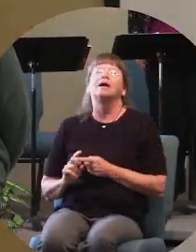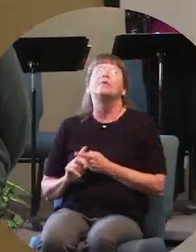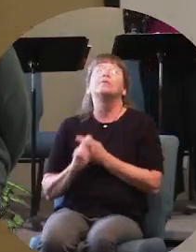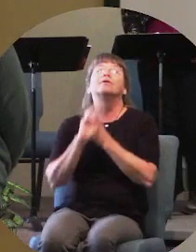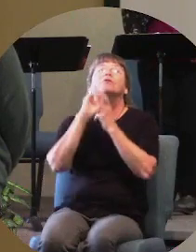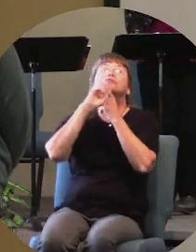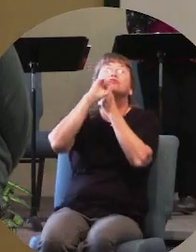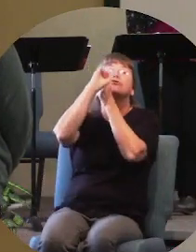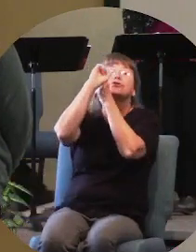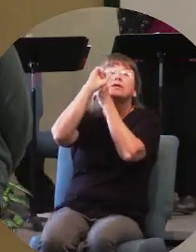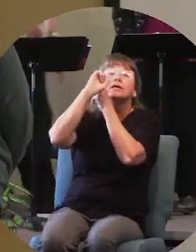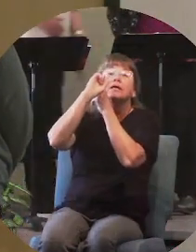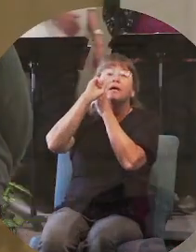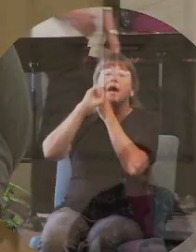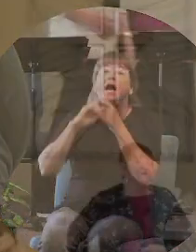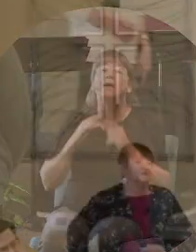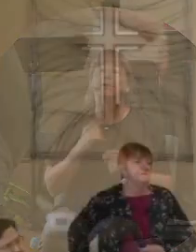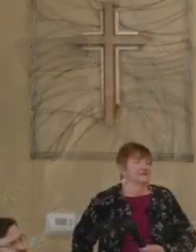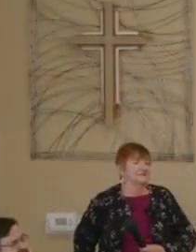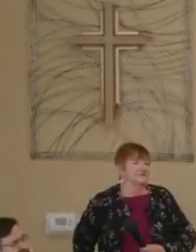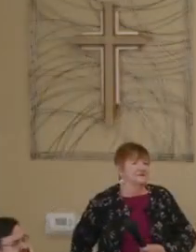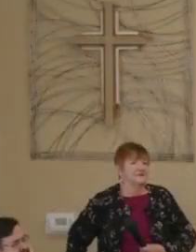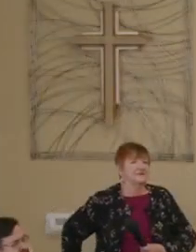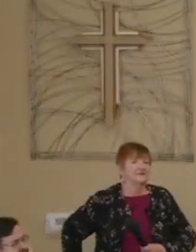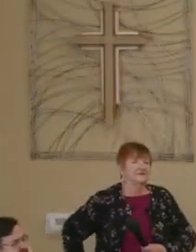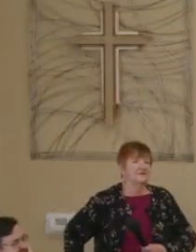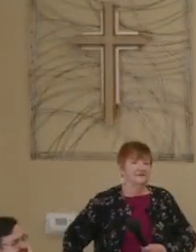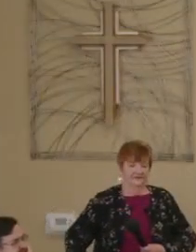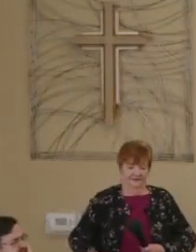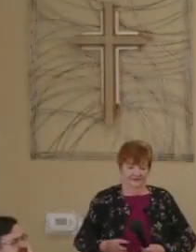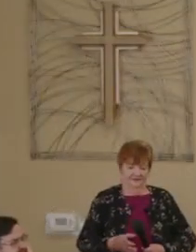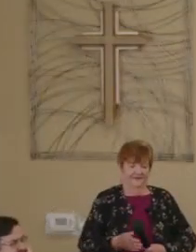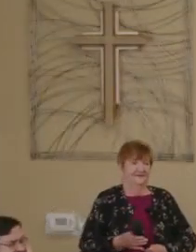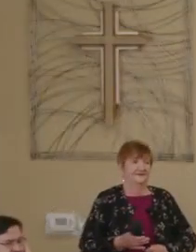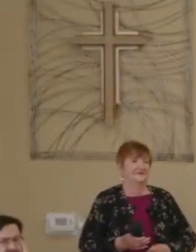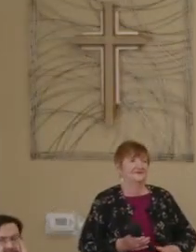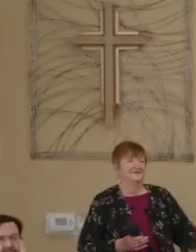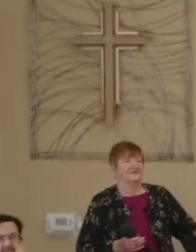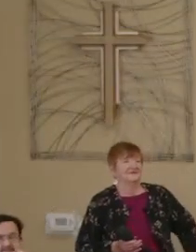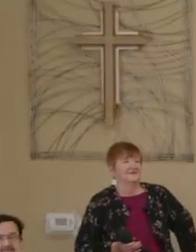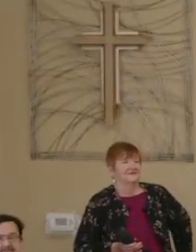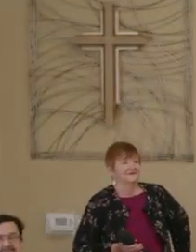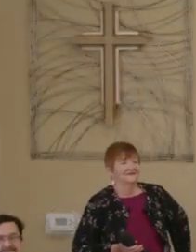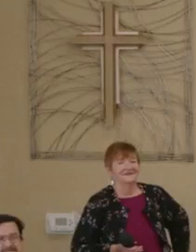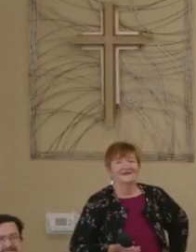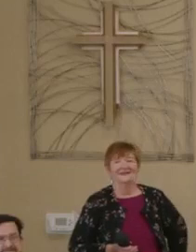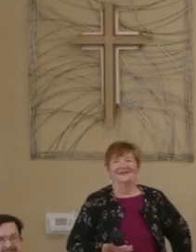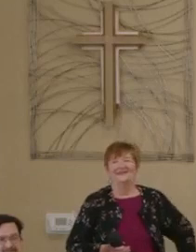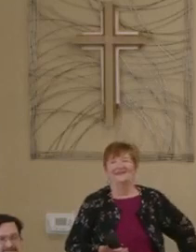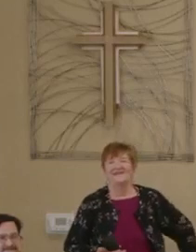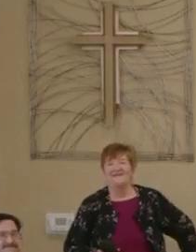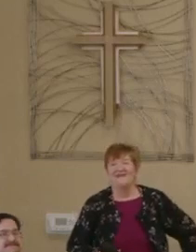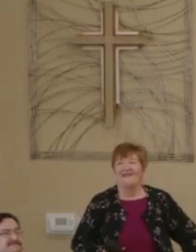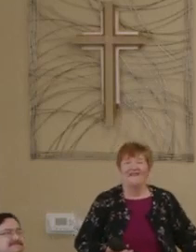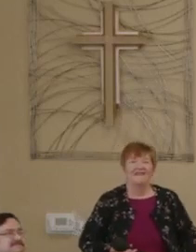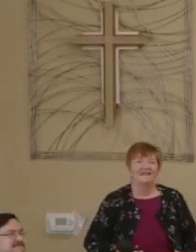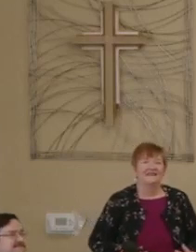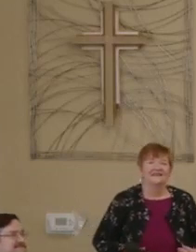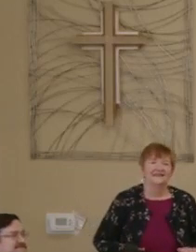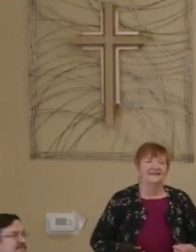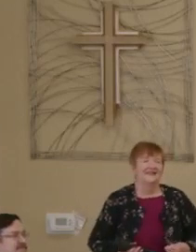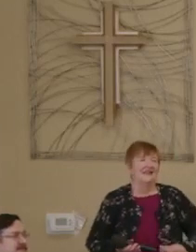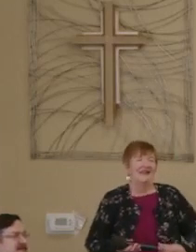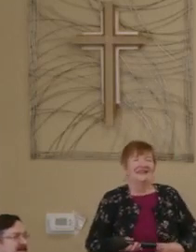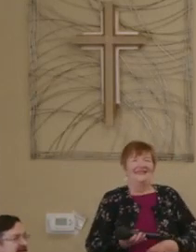morning. So assuming you know who you are, who's cooking and is going to feed us, right? And then we're going to judge